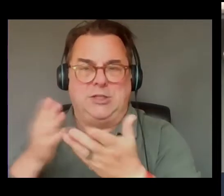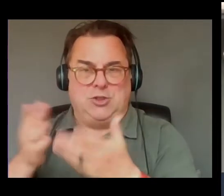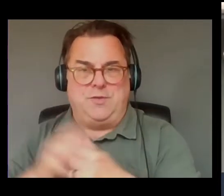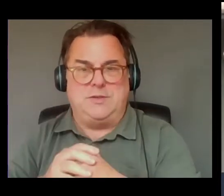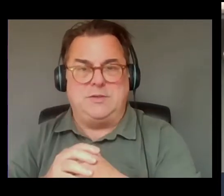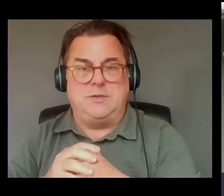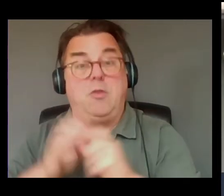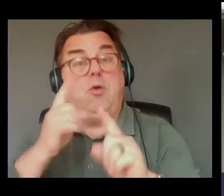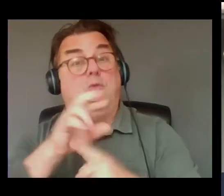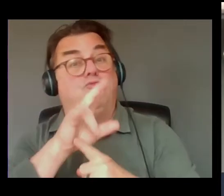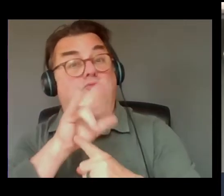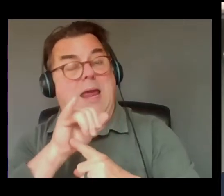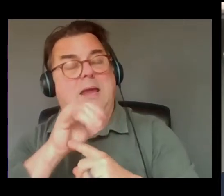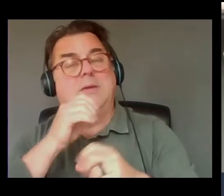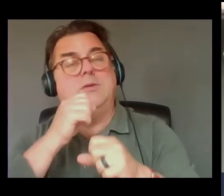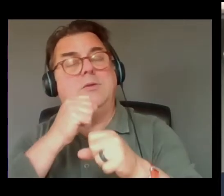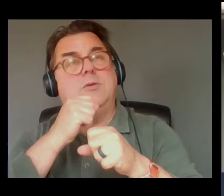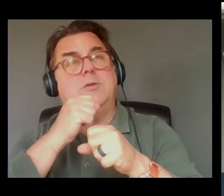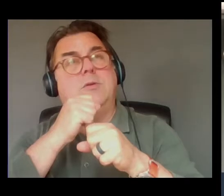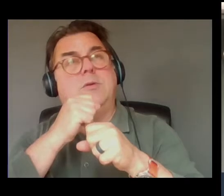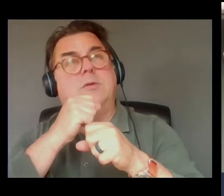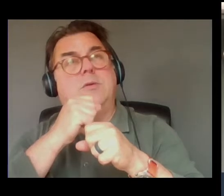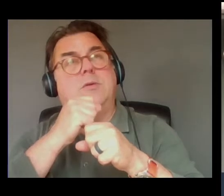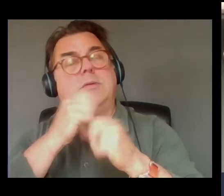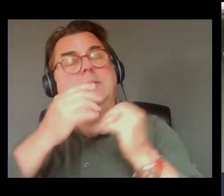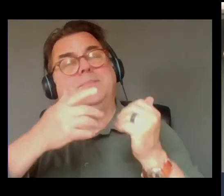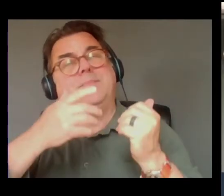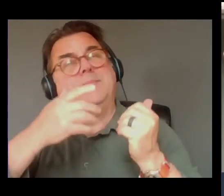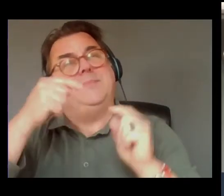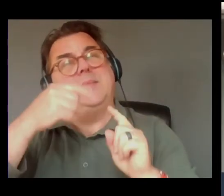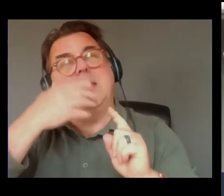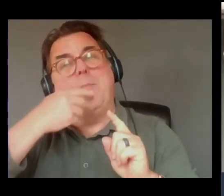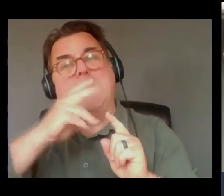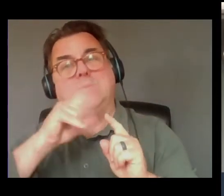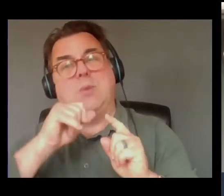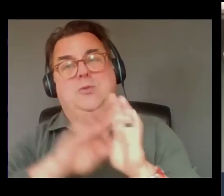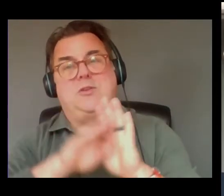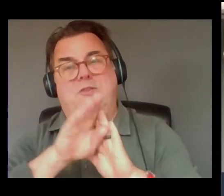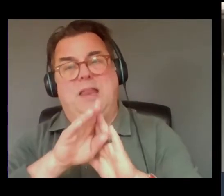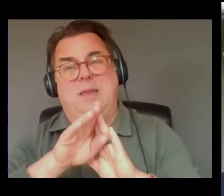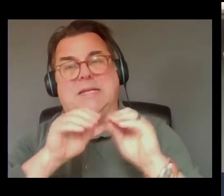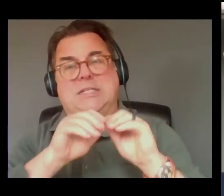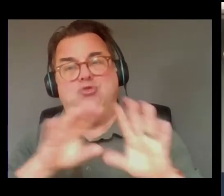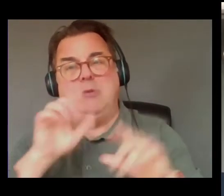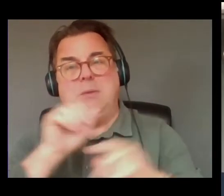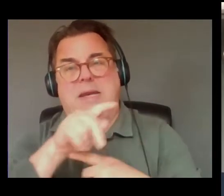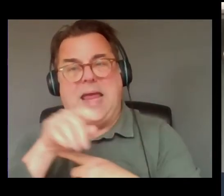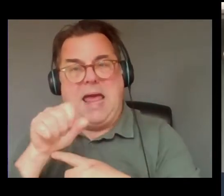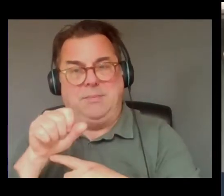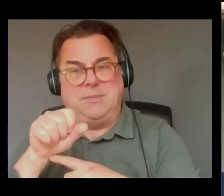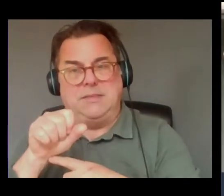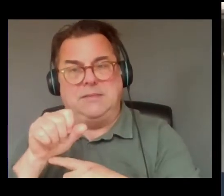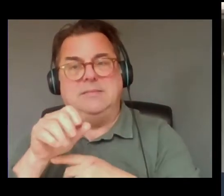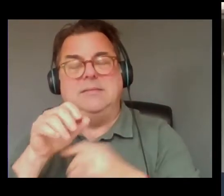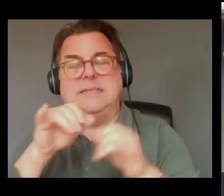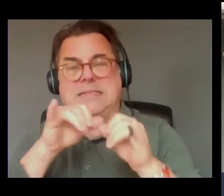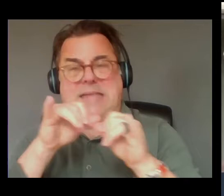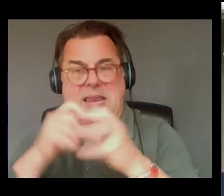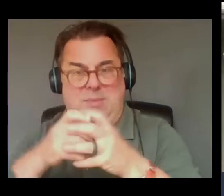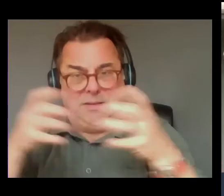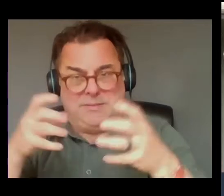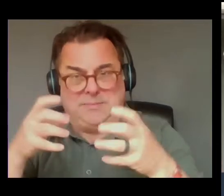to make it easy, for Ray to be the best way to develop distributed applications, to build these scalable applications.